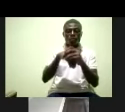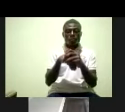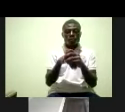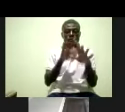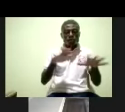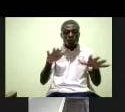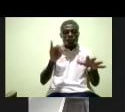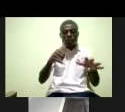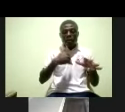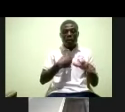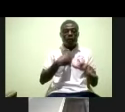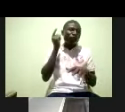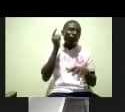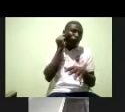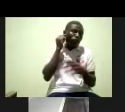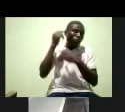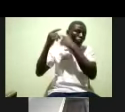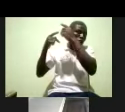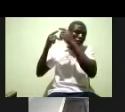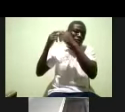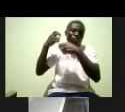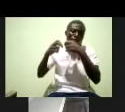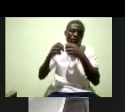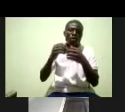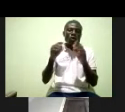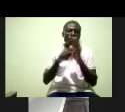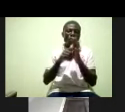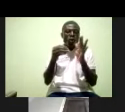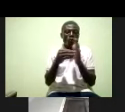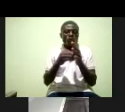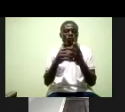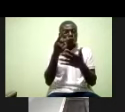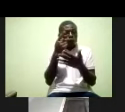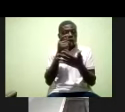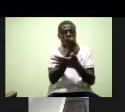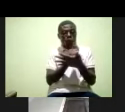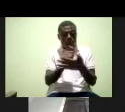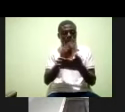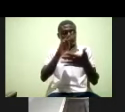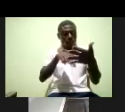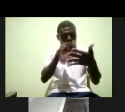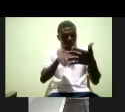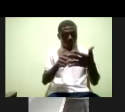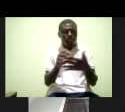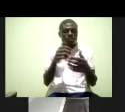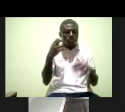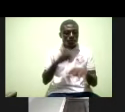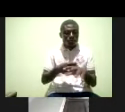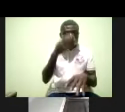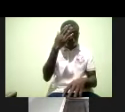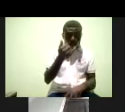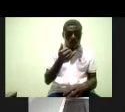have auditory processing deficits often find reading, writing, and spelling difficult because these skills require